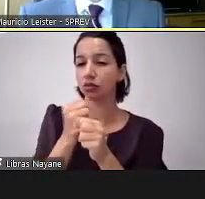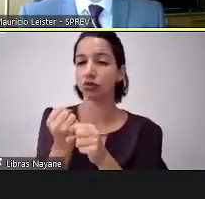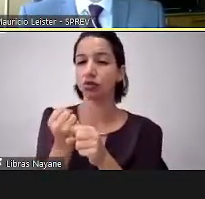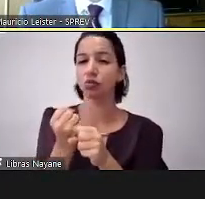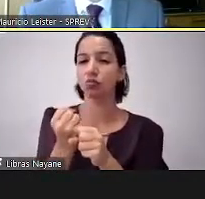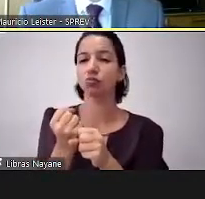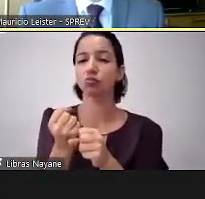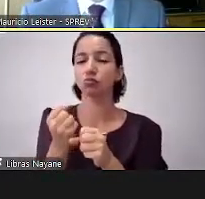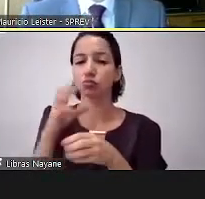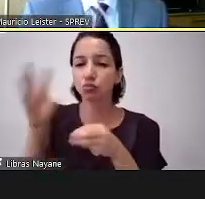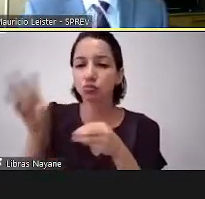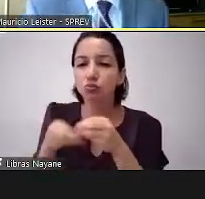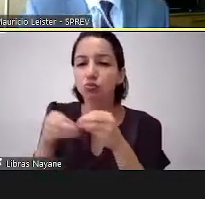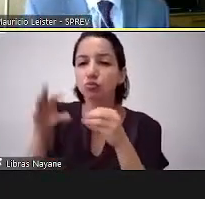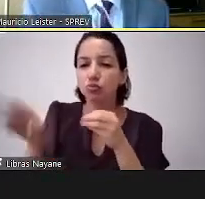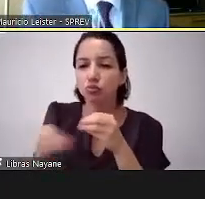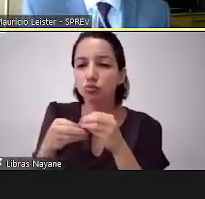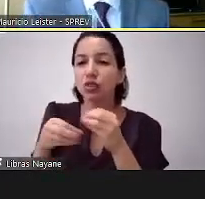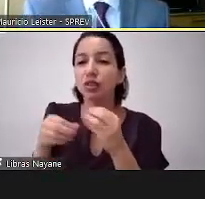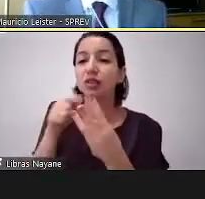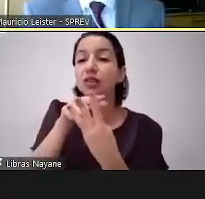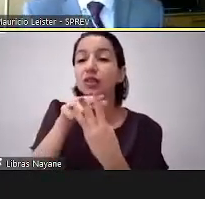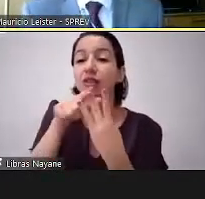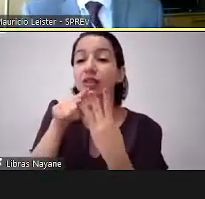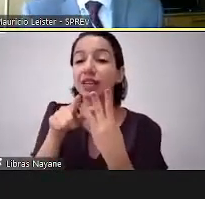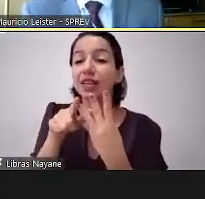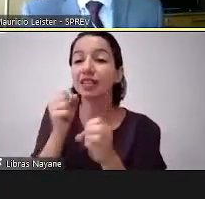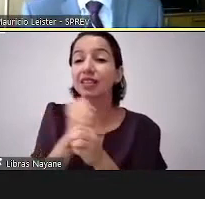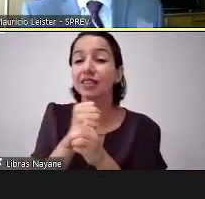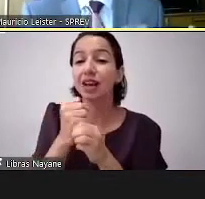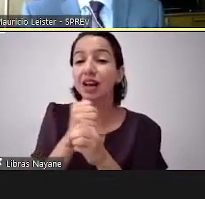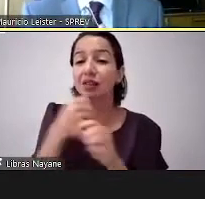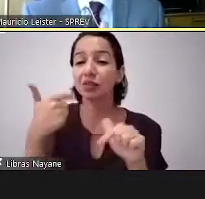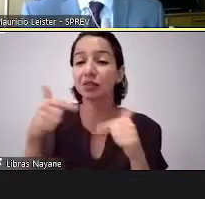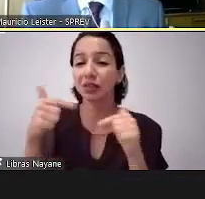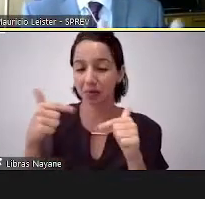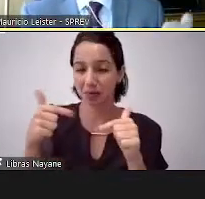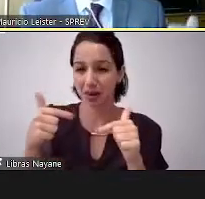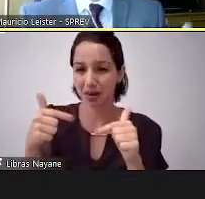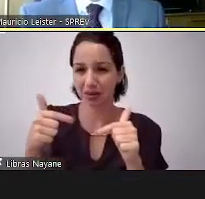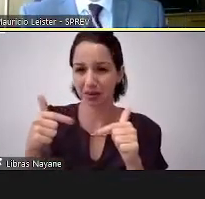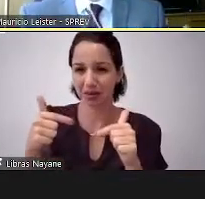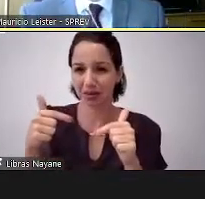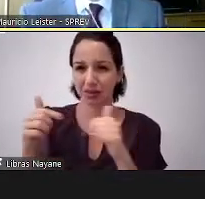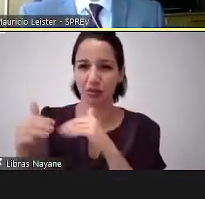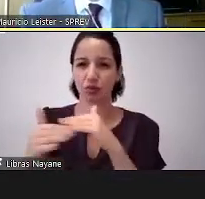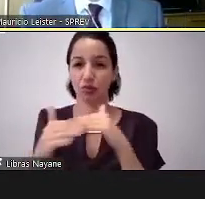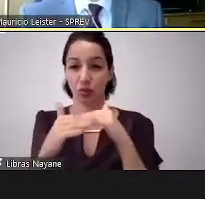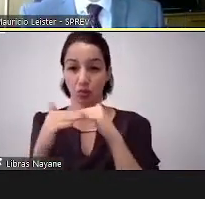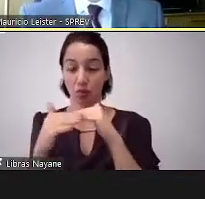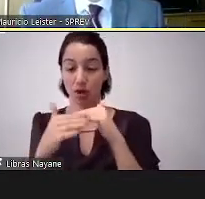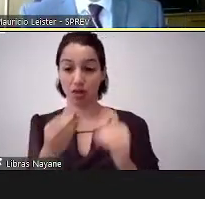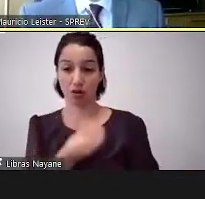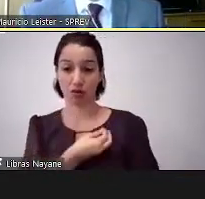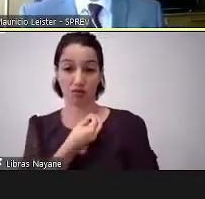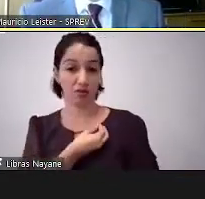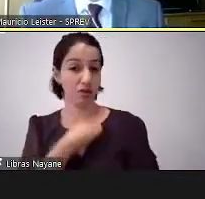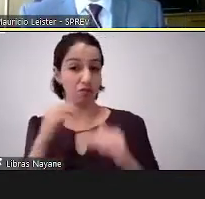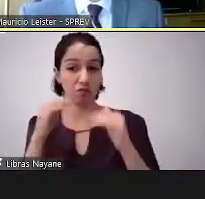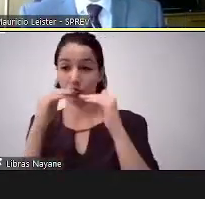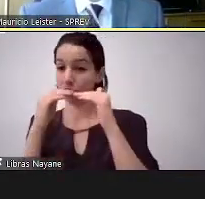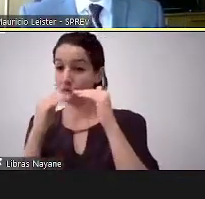years of contribution. So it's the average of your last years of work. So your